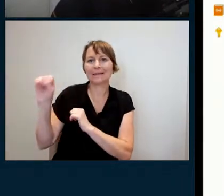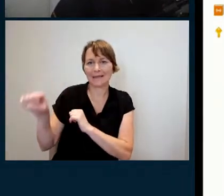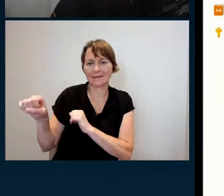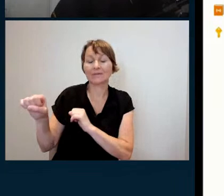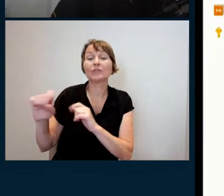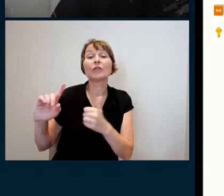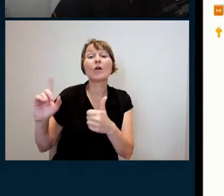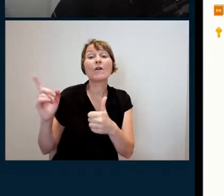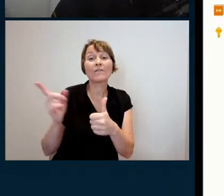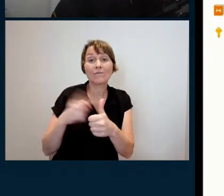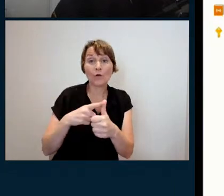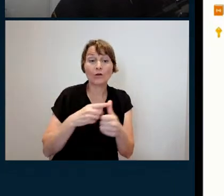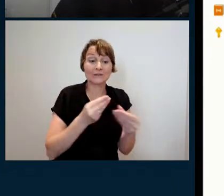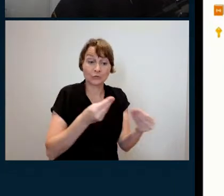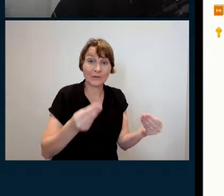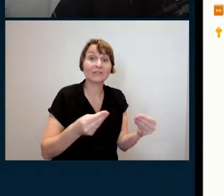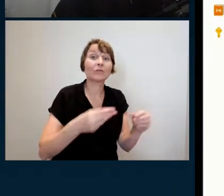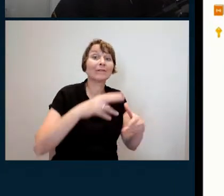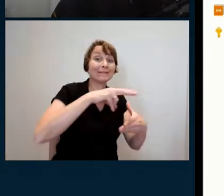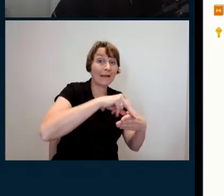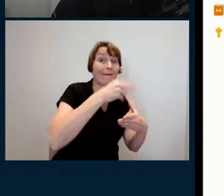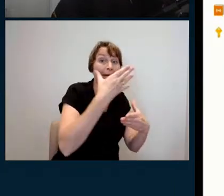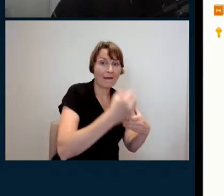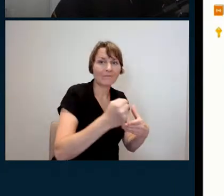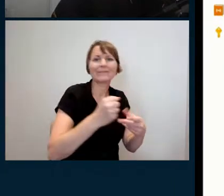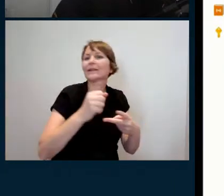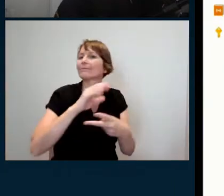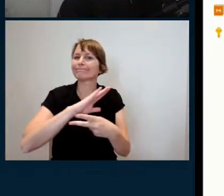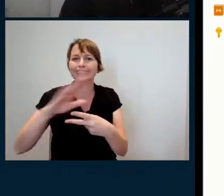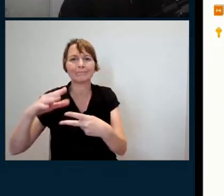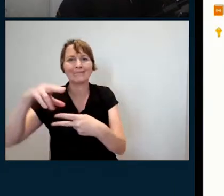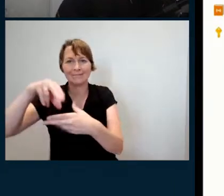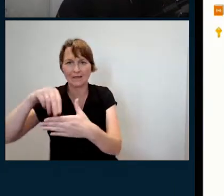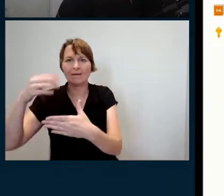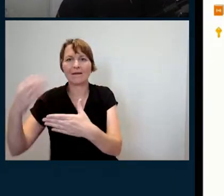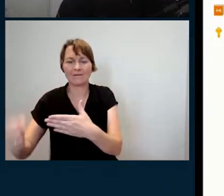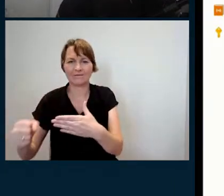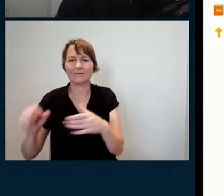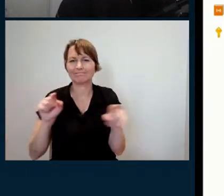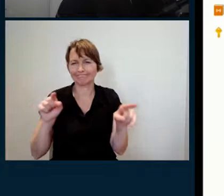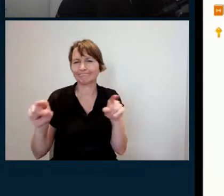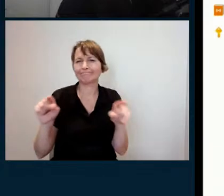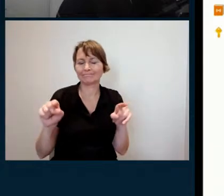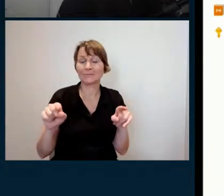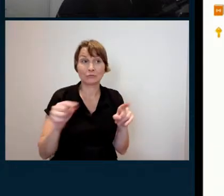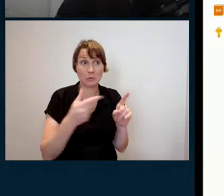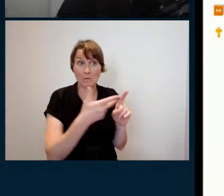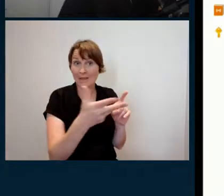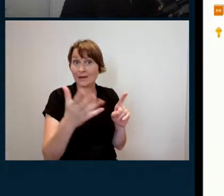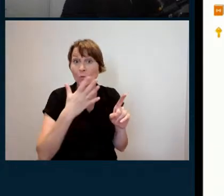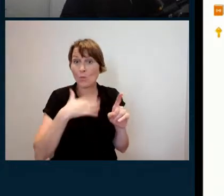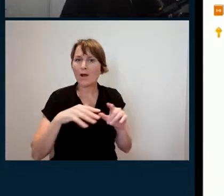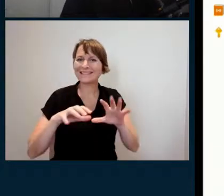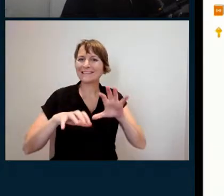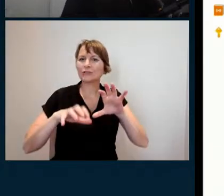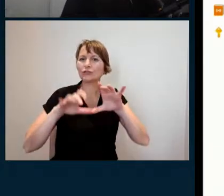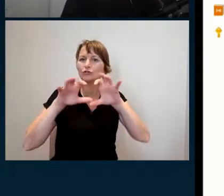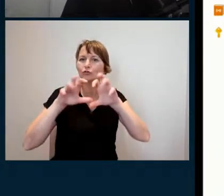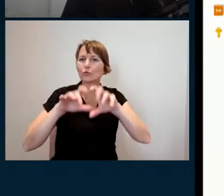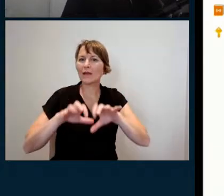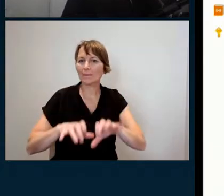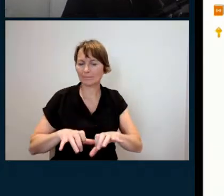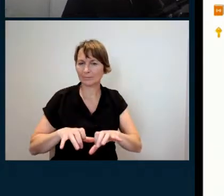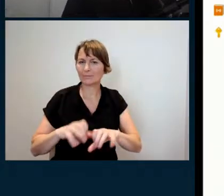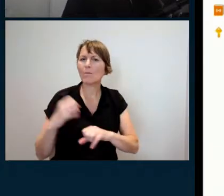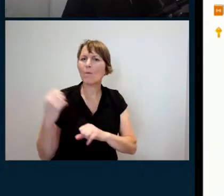and then the one without. And this thing is a tip. For any script, I always have a percentage count in scripts